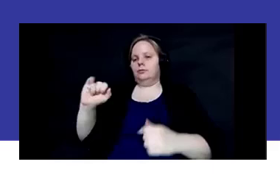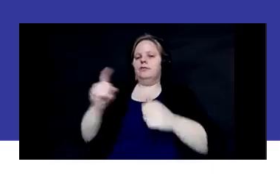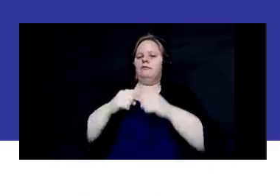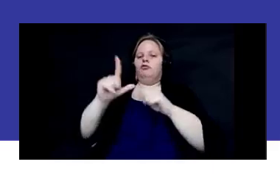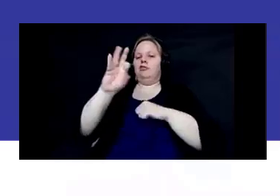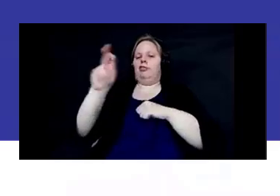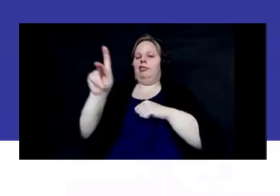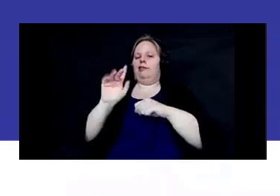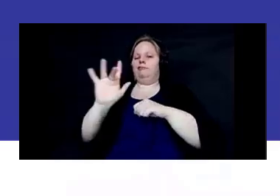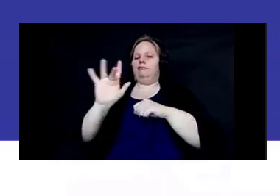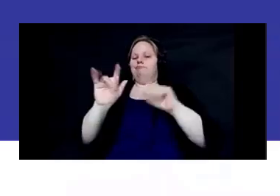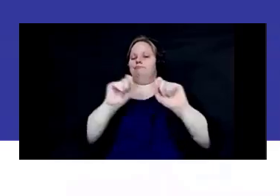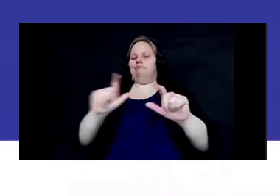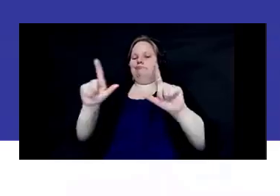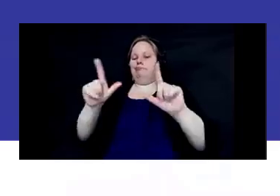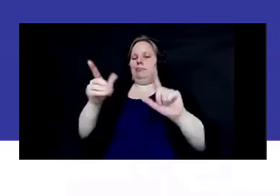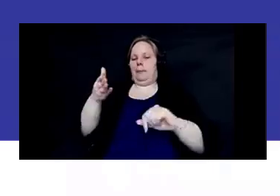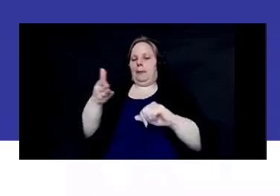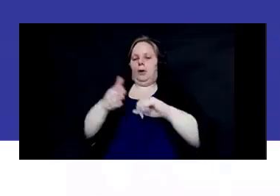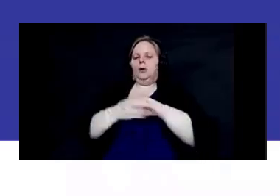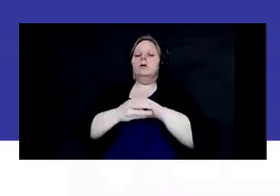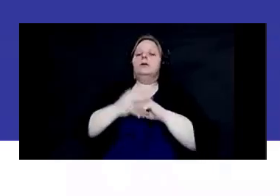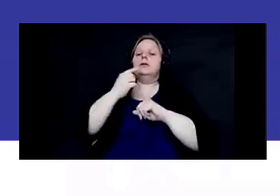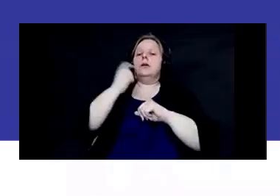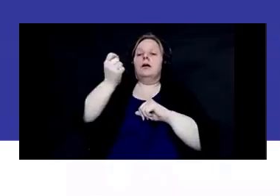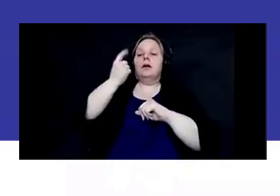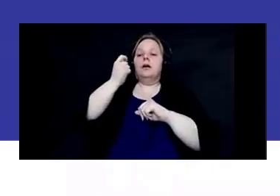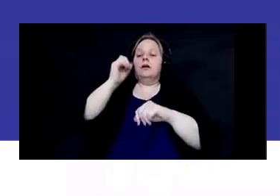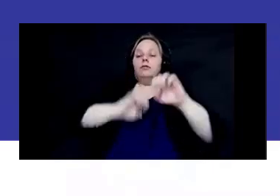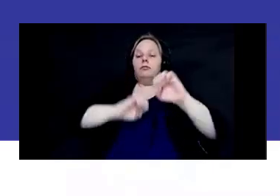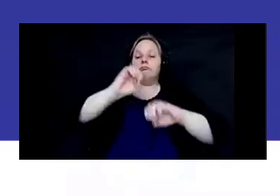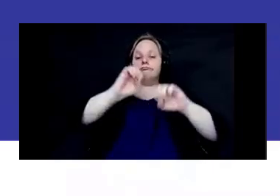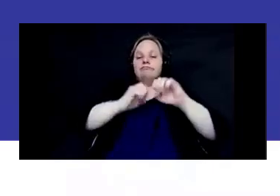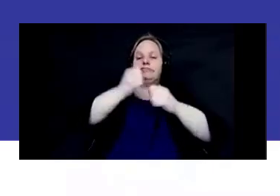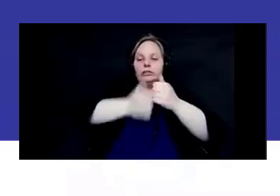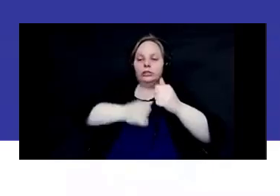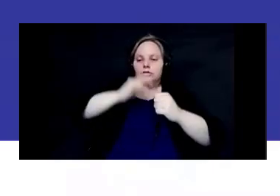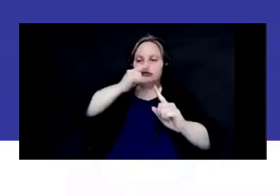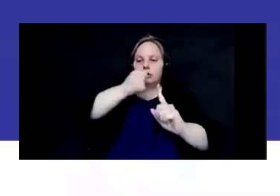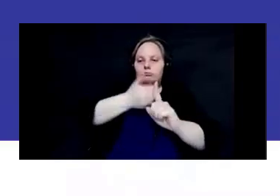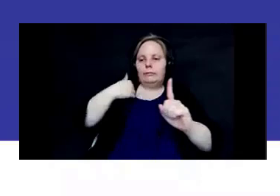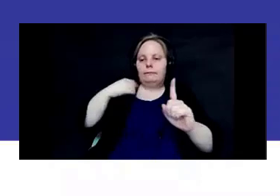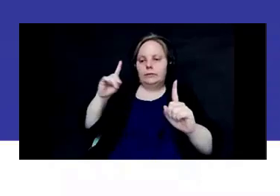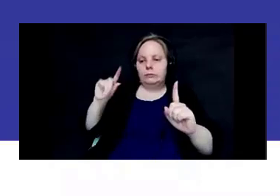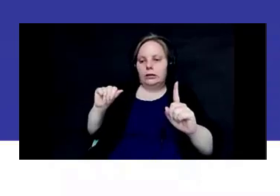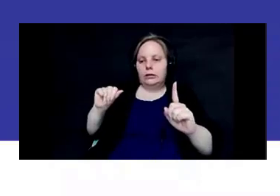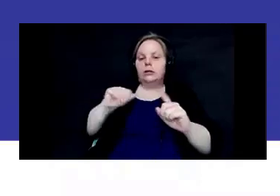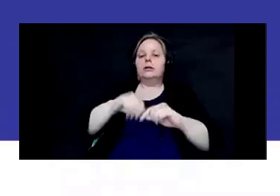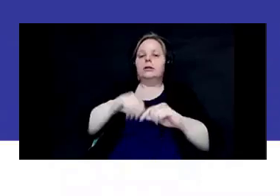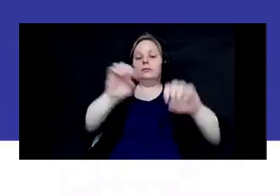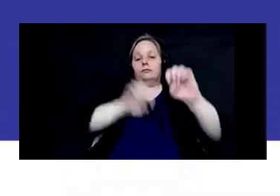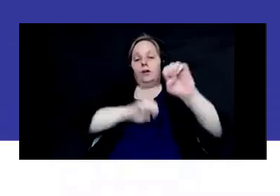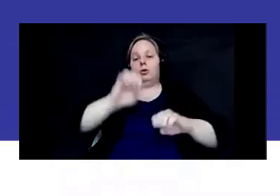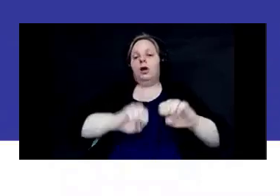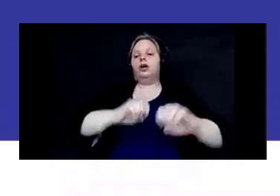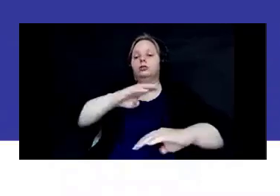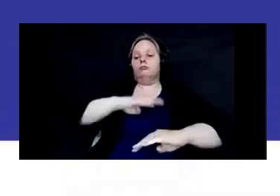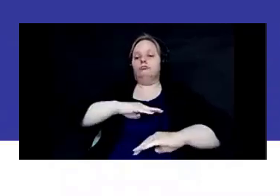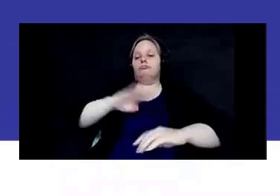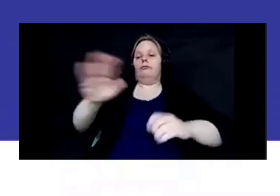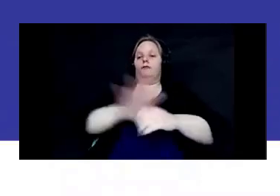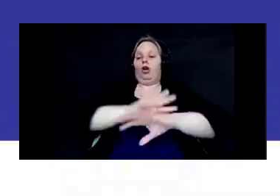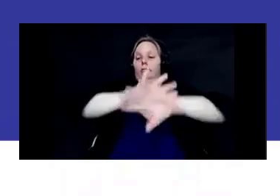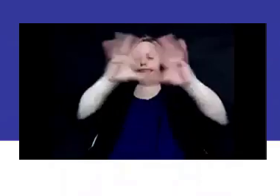slide, where it states, in evaluating each child with a disability, the evaluation is sufficiently comprehensive